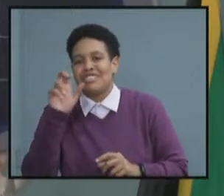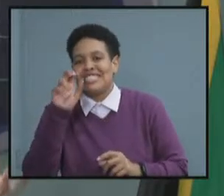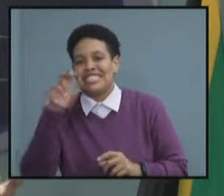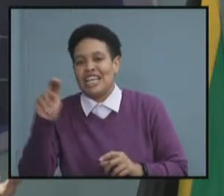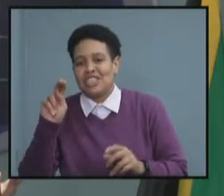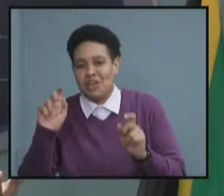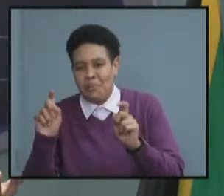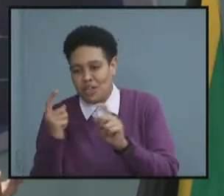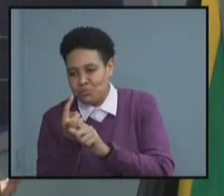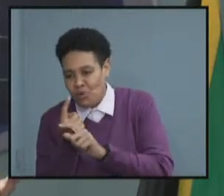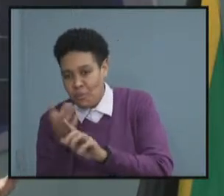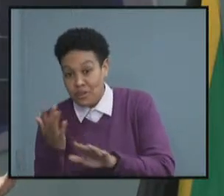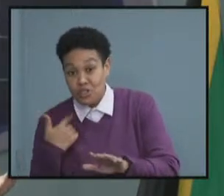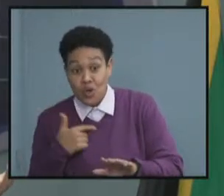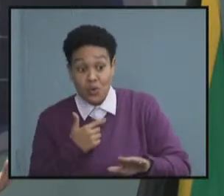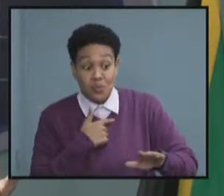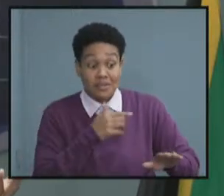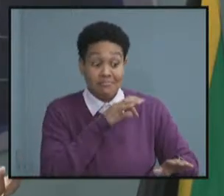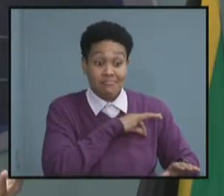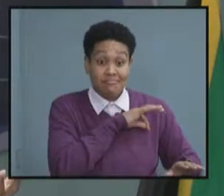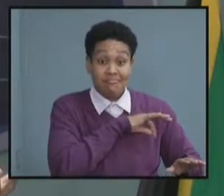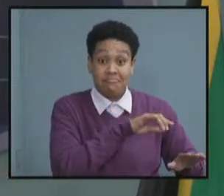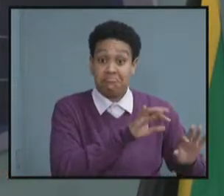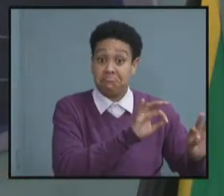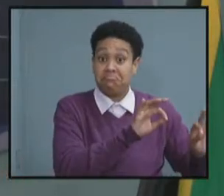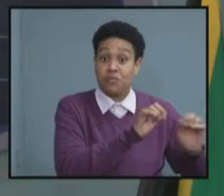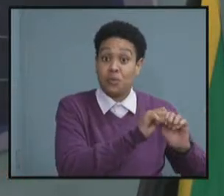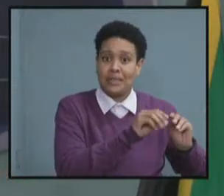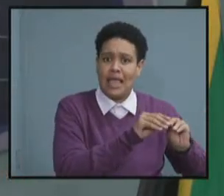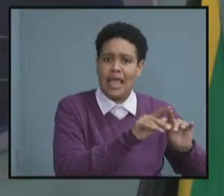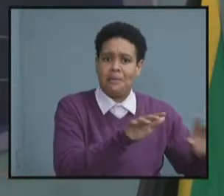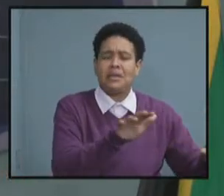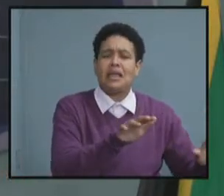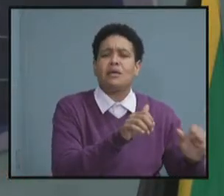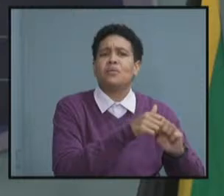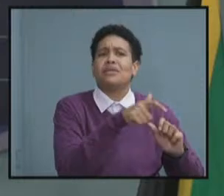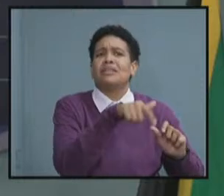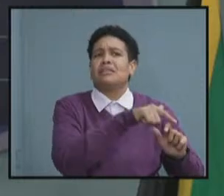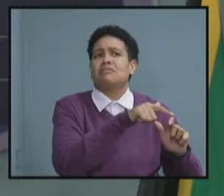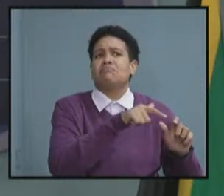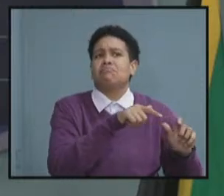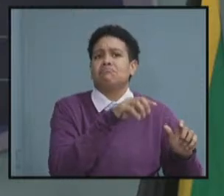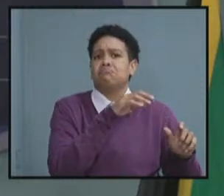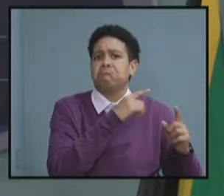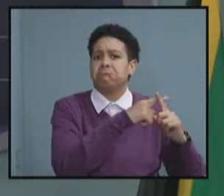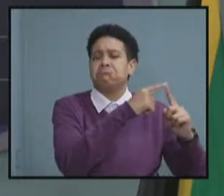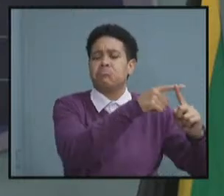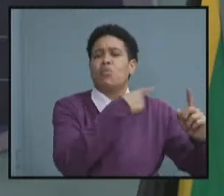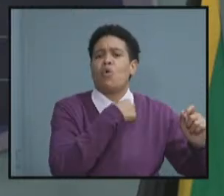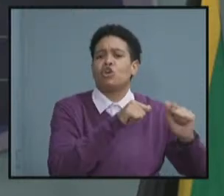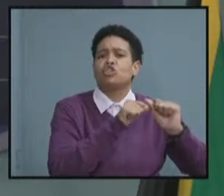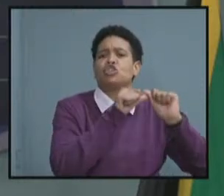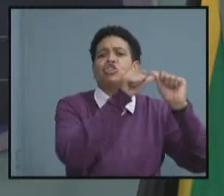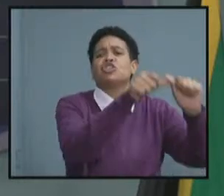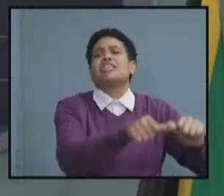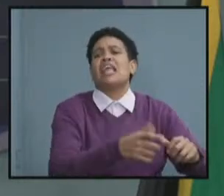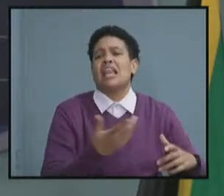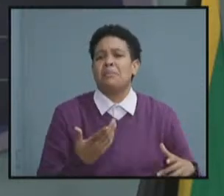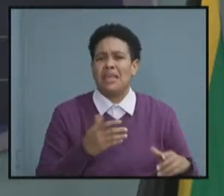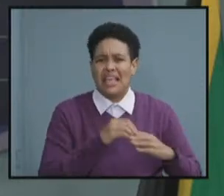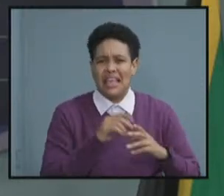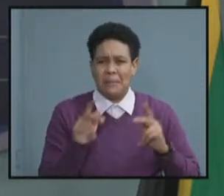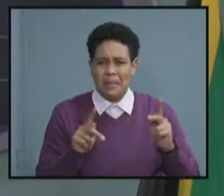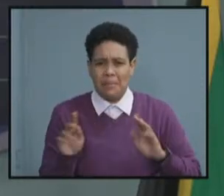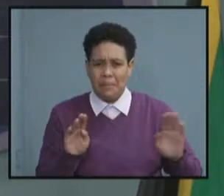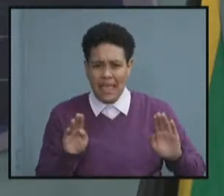make gains with the epidemic, and these gains, we want them to be sustainable gains in